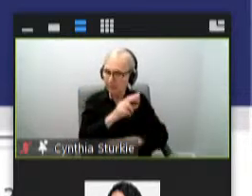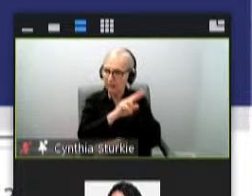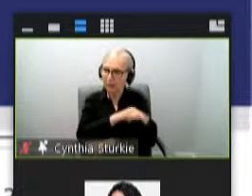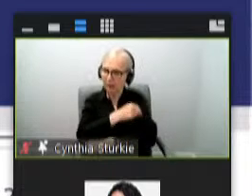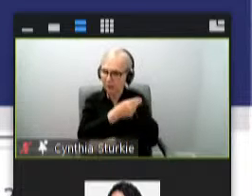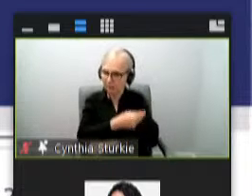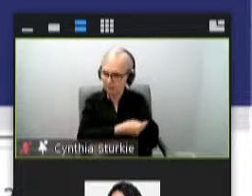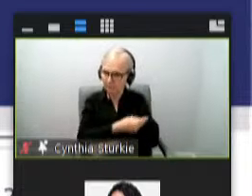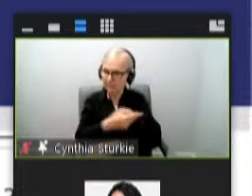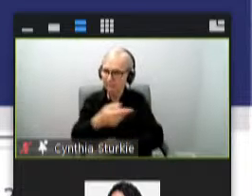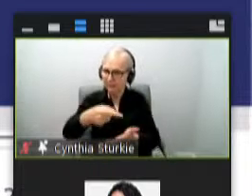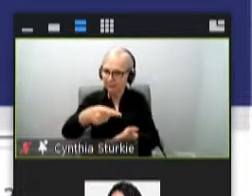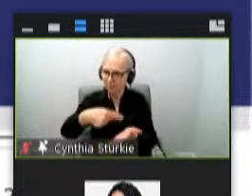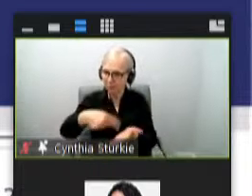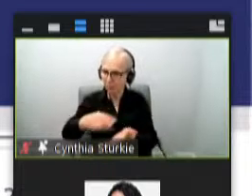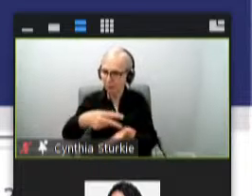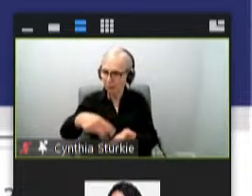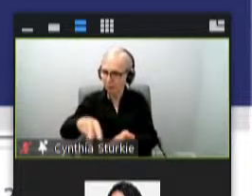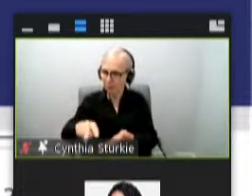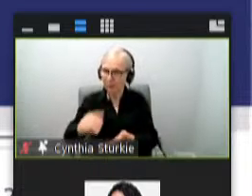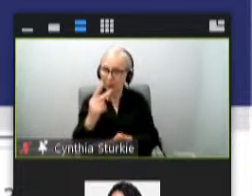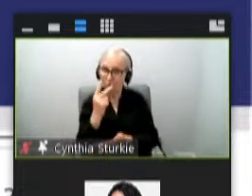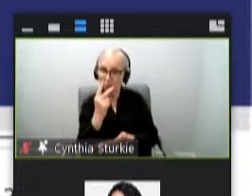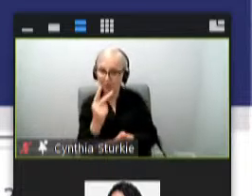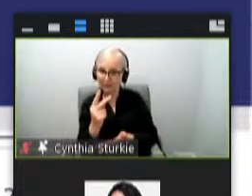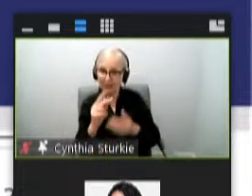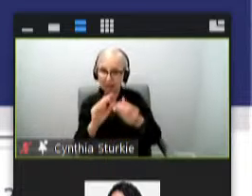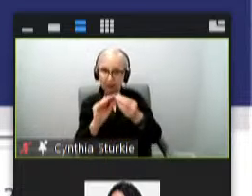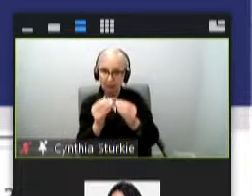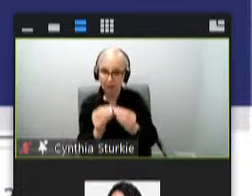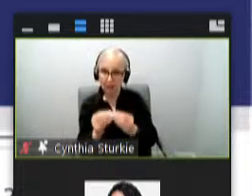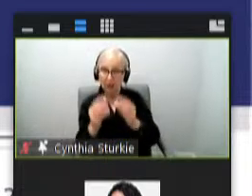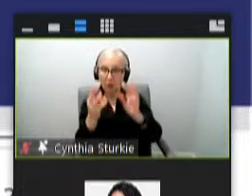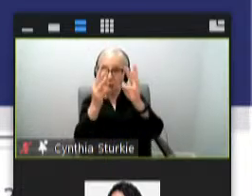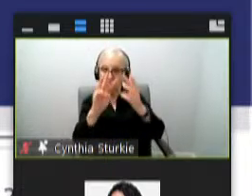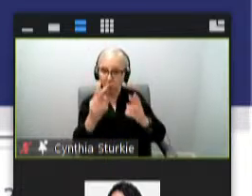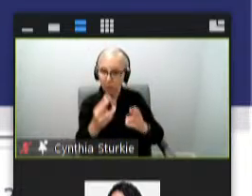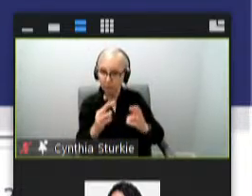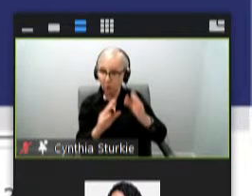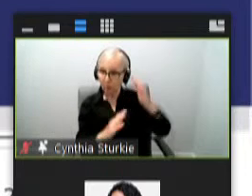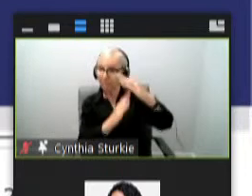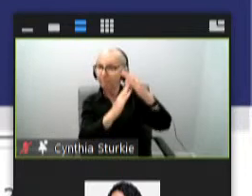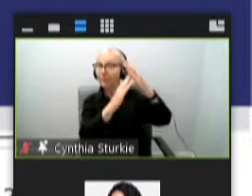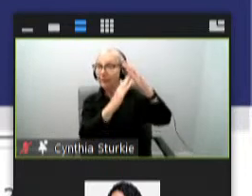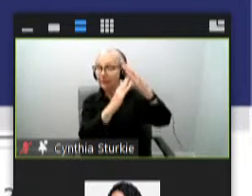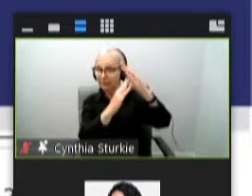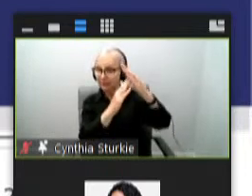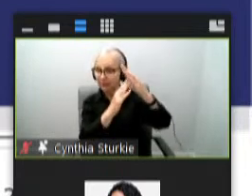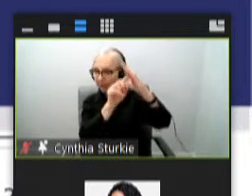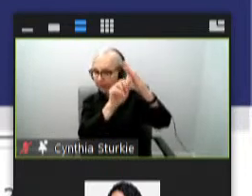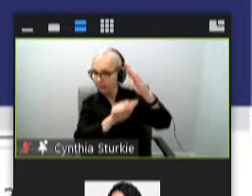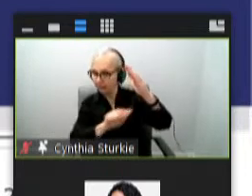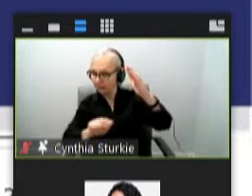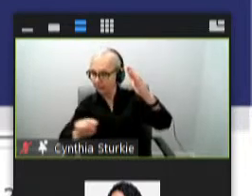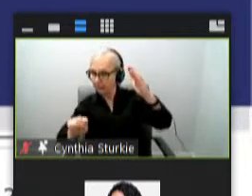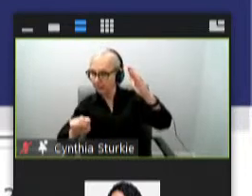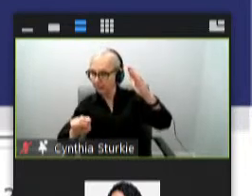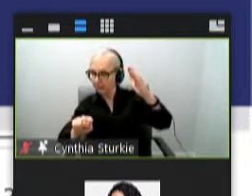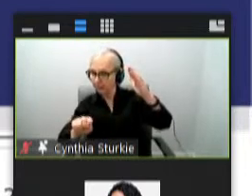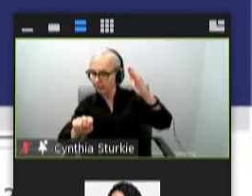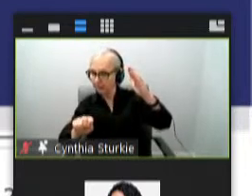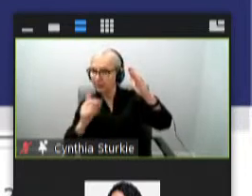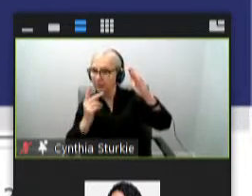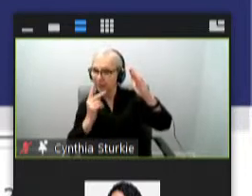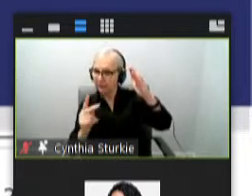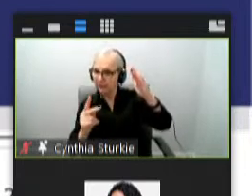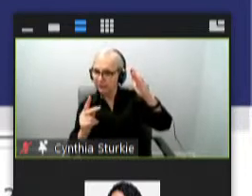couple of weeks. So in this figure, you can see our winter Omicron peak for perspective. And then as you move to the farther right end of this figure, you